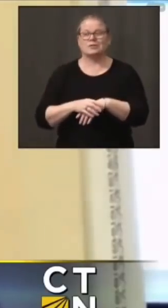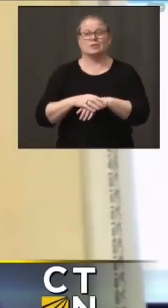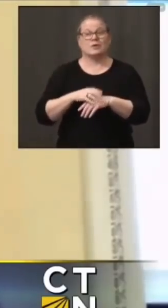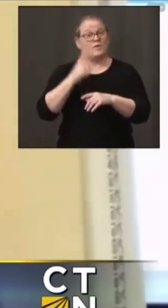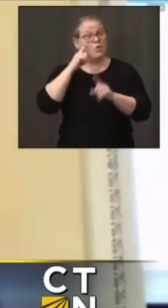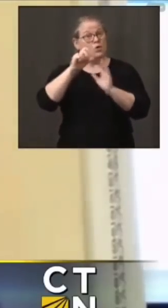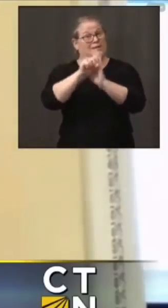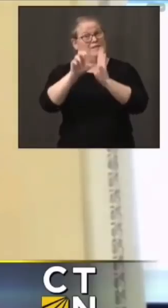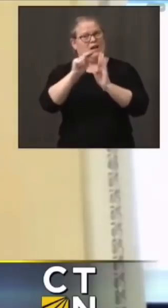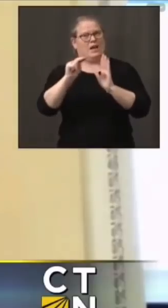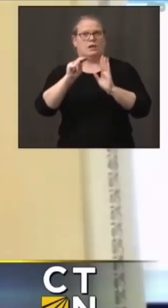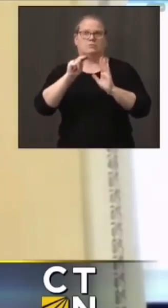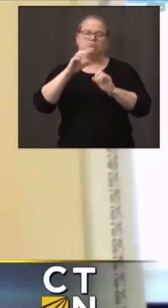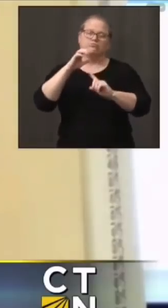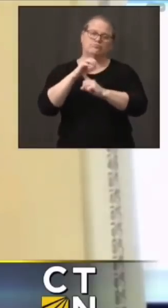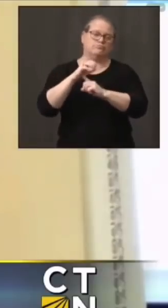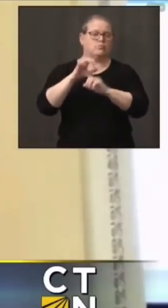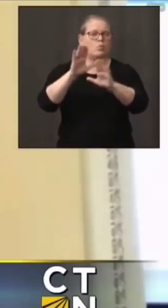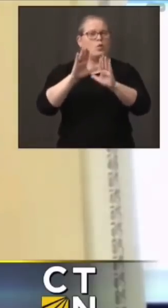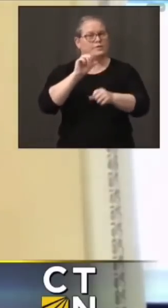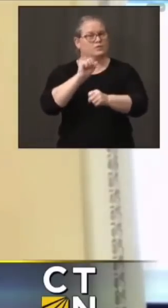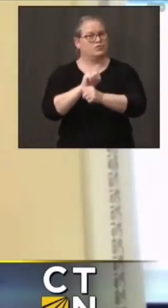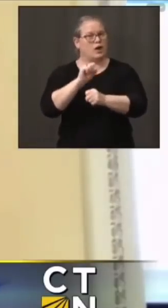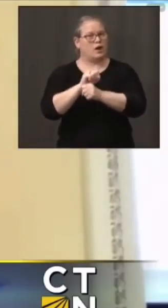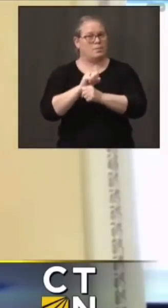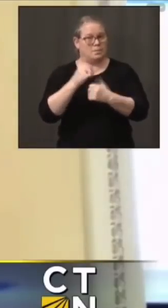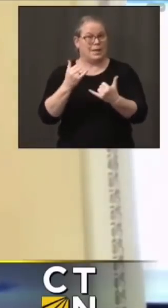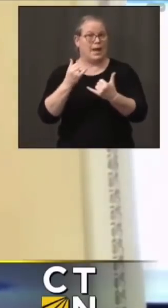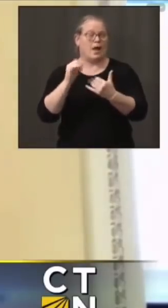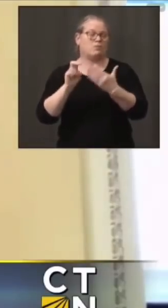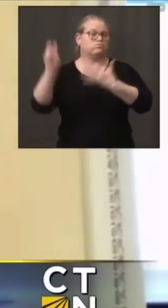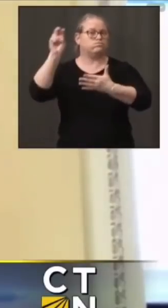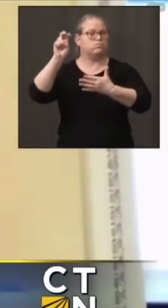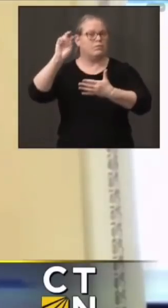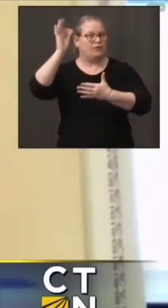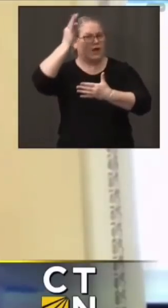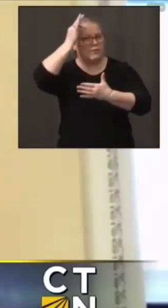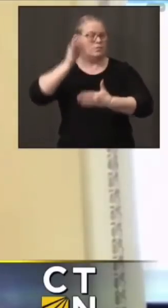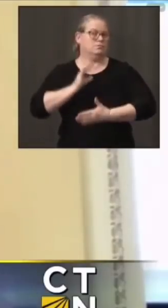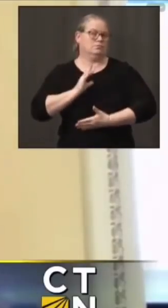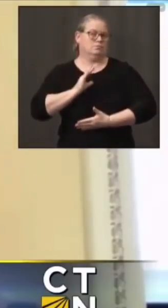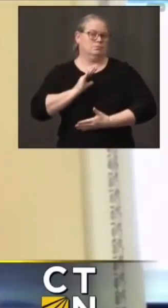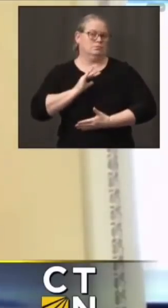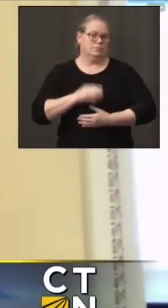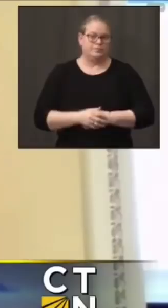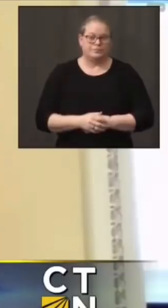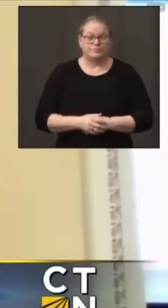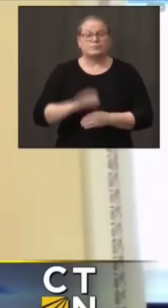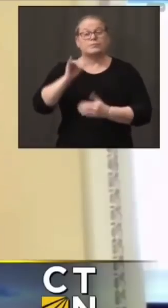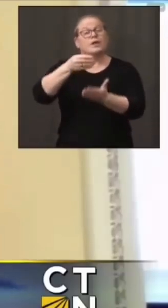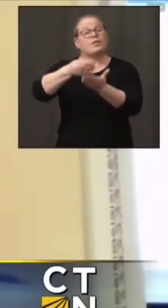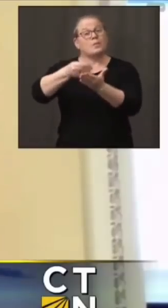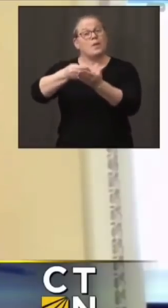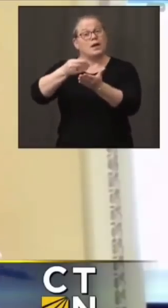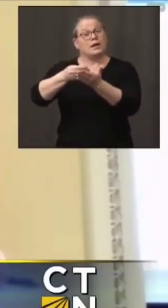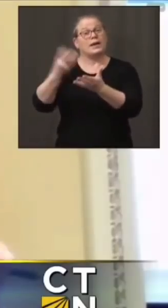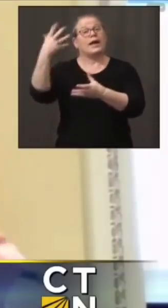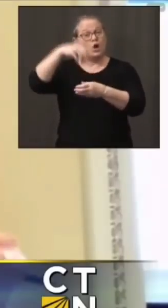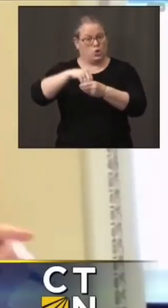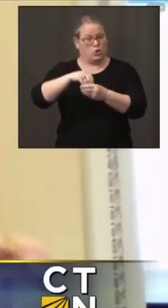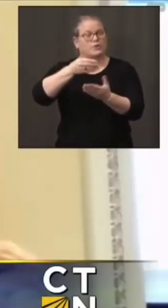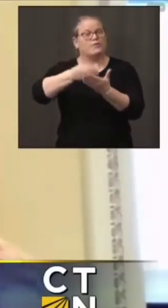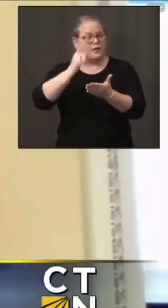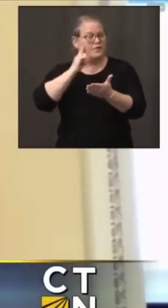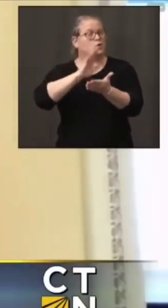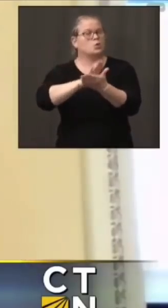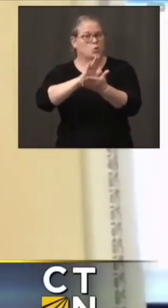state. The relief includes funding for our schools in Connecticut through a